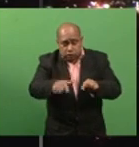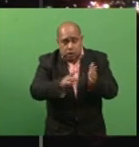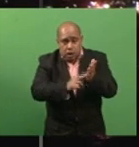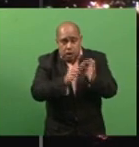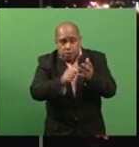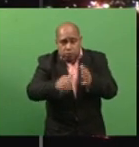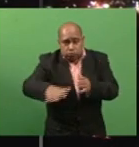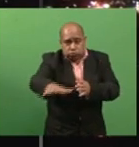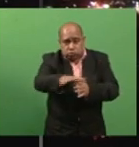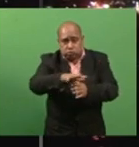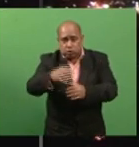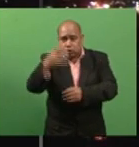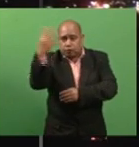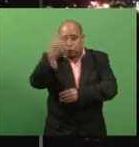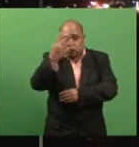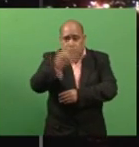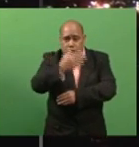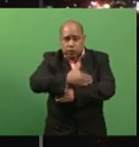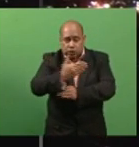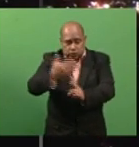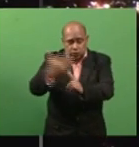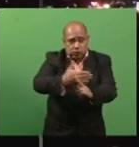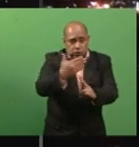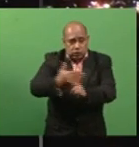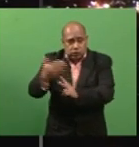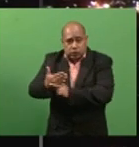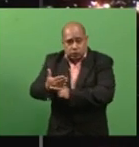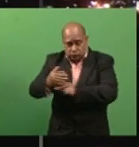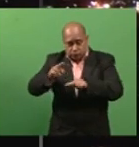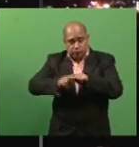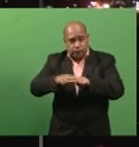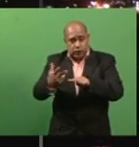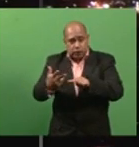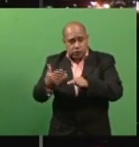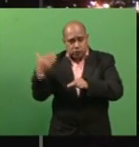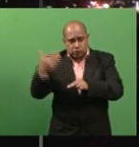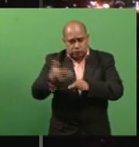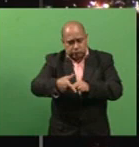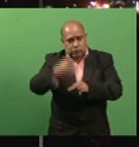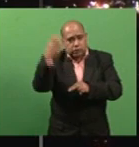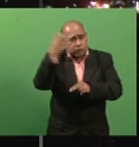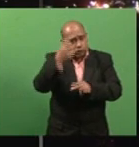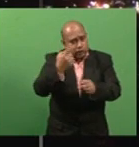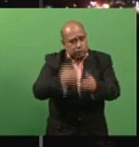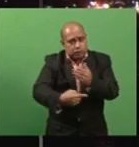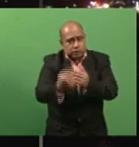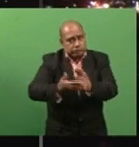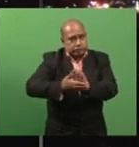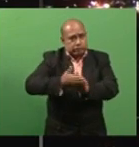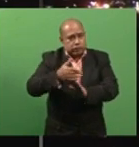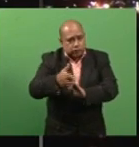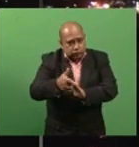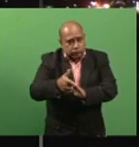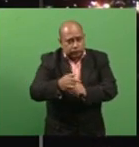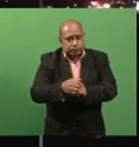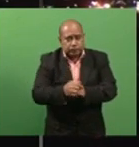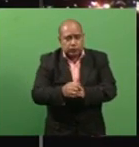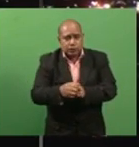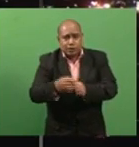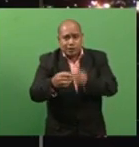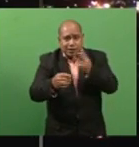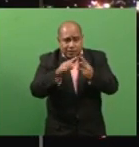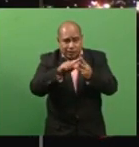lockdown on Friday as it was deemed a high-risk area for COVID-19. This after 3 members of the same family who reside